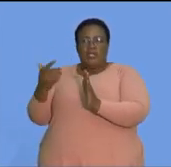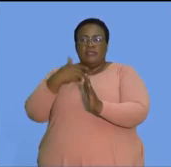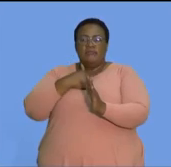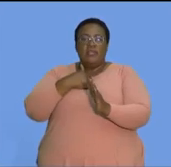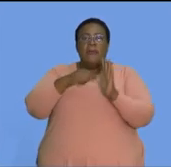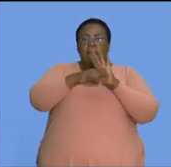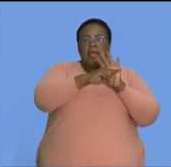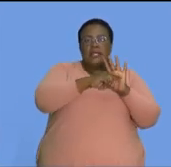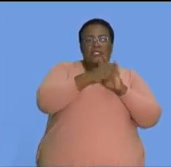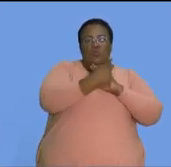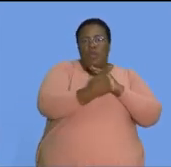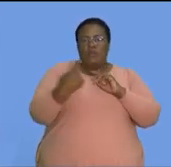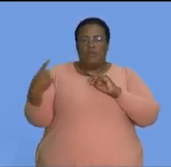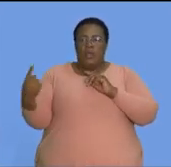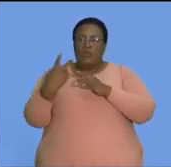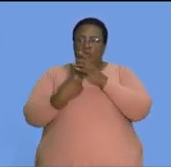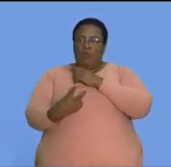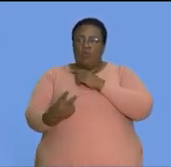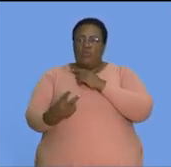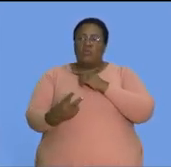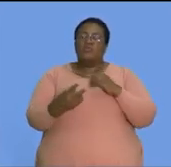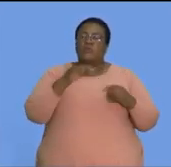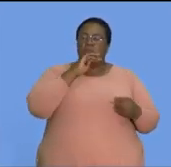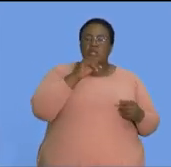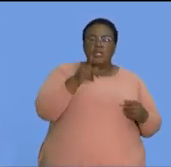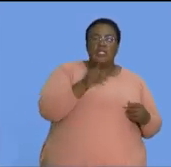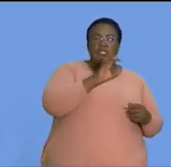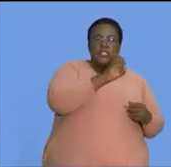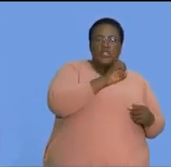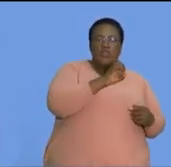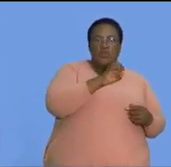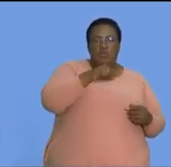subtract 1 on both sides, making this to be